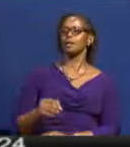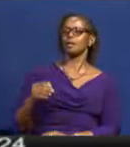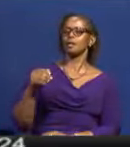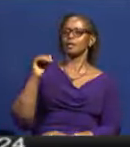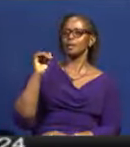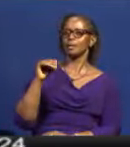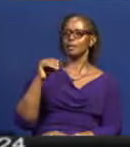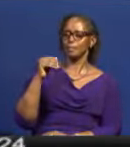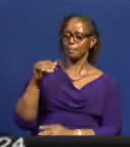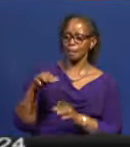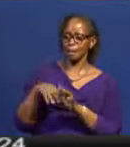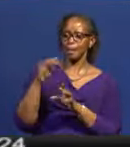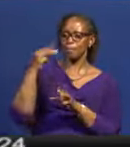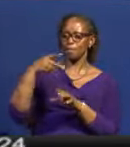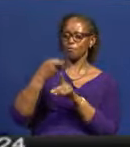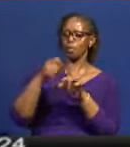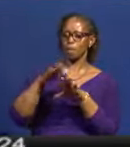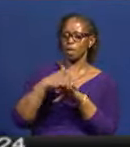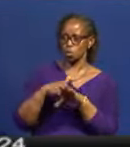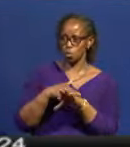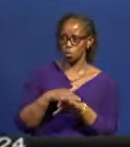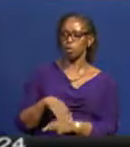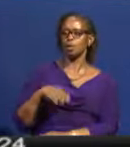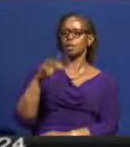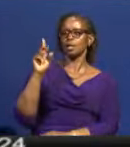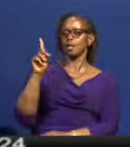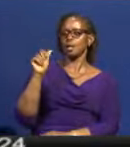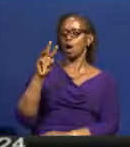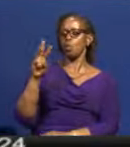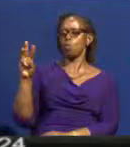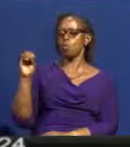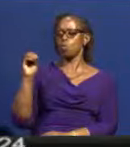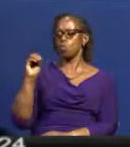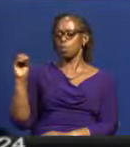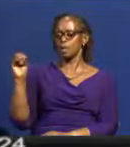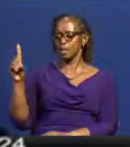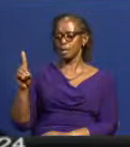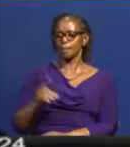and Majority Leader. Abdul Rahim Daoud.